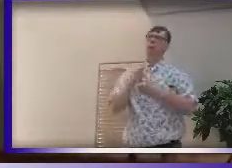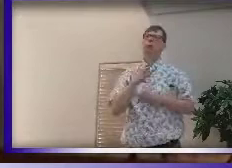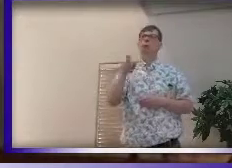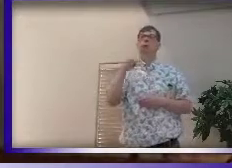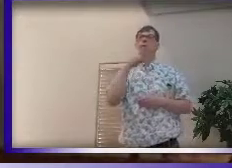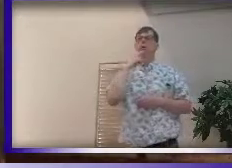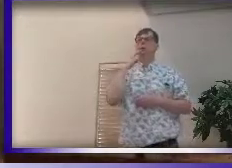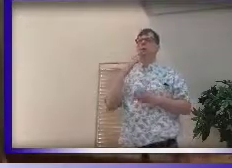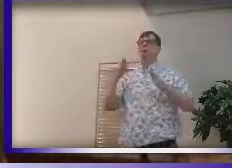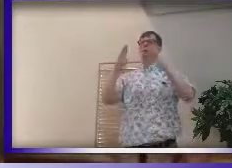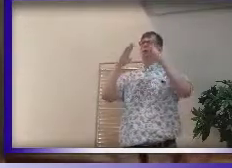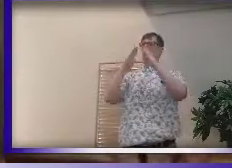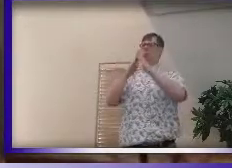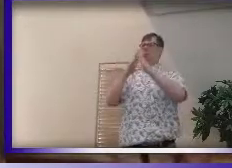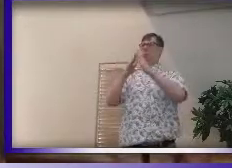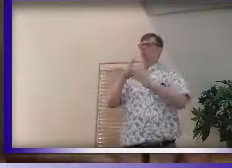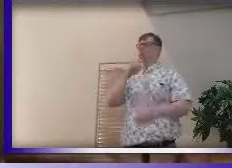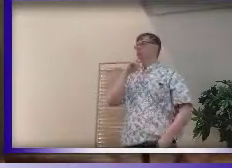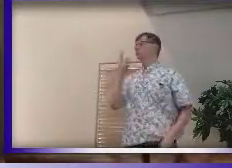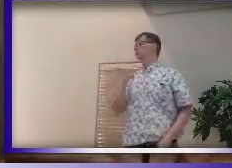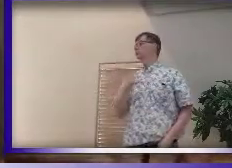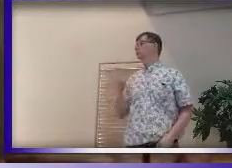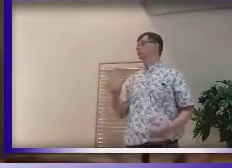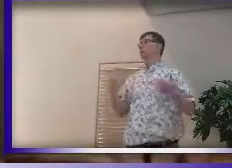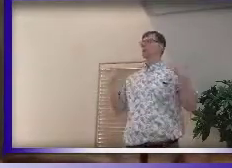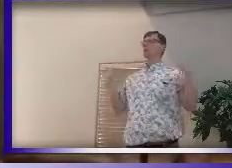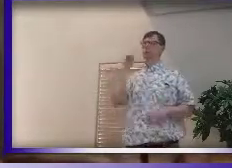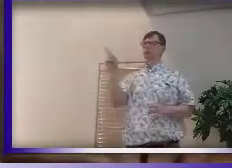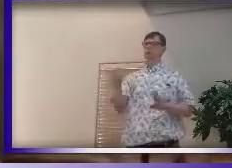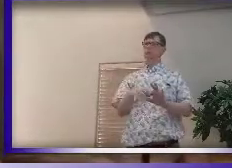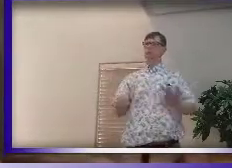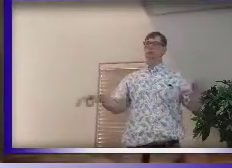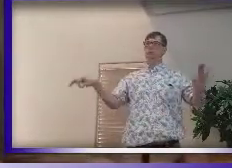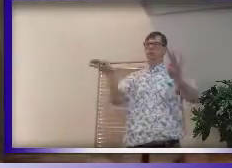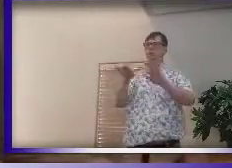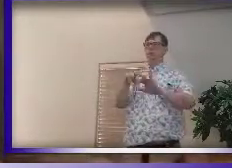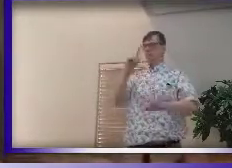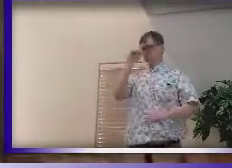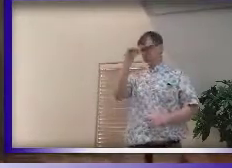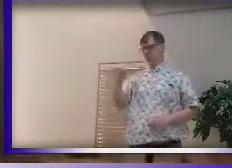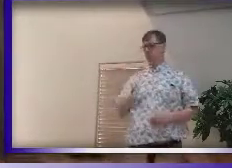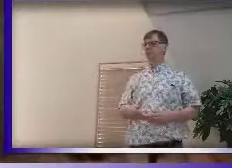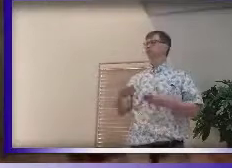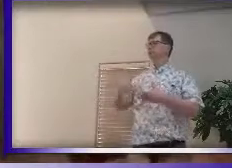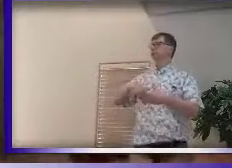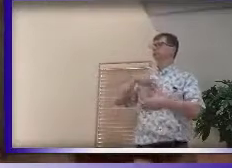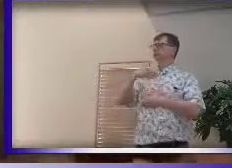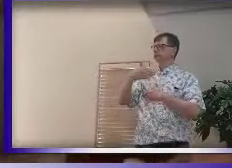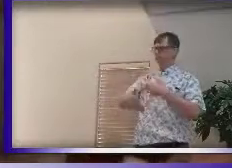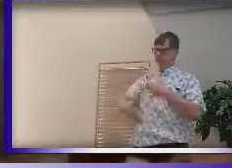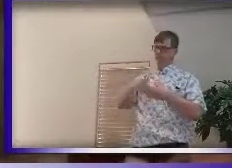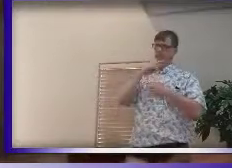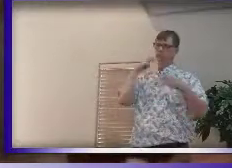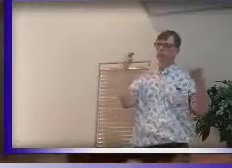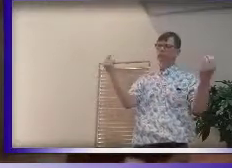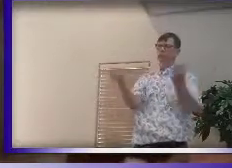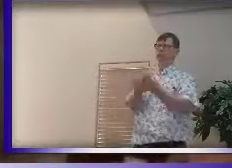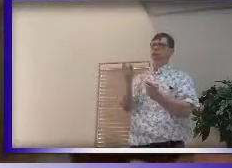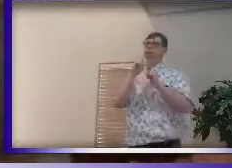I would wonder what you consider your primary sources of inspiration for your